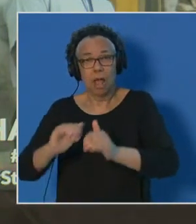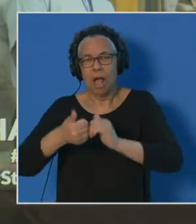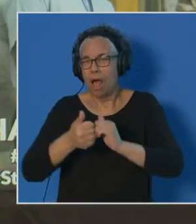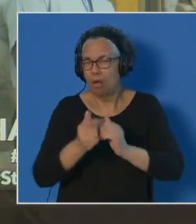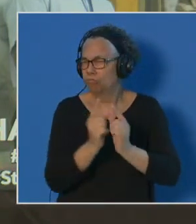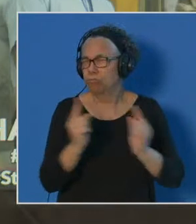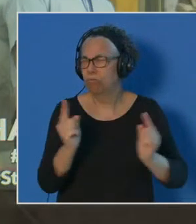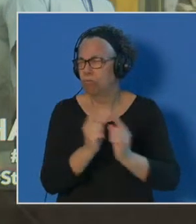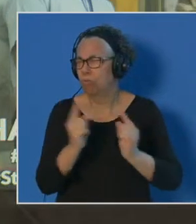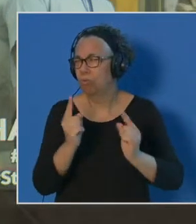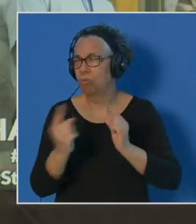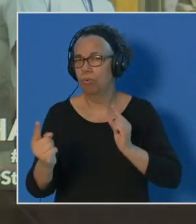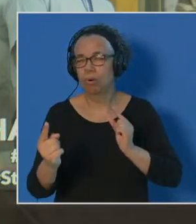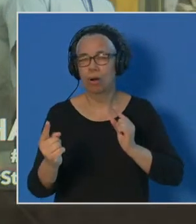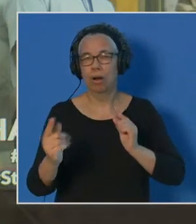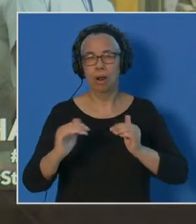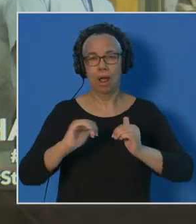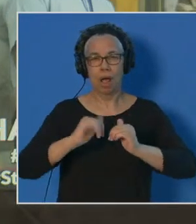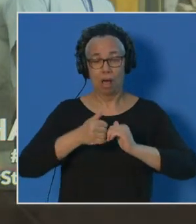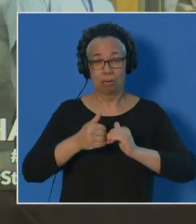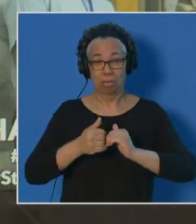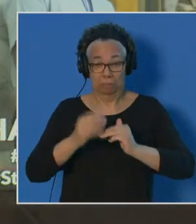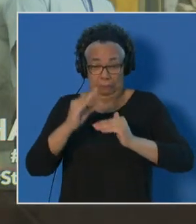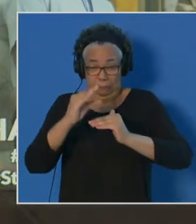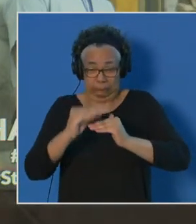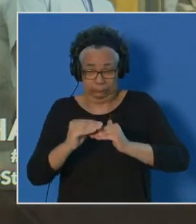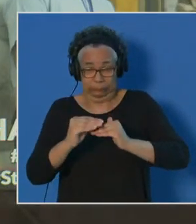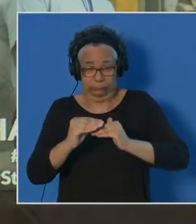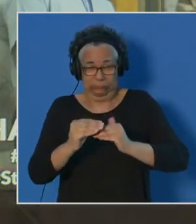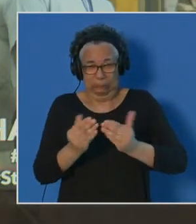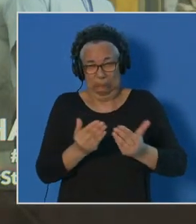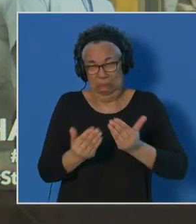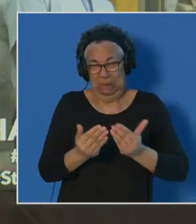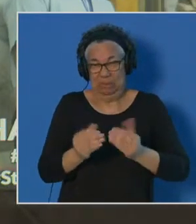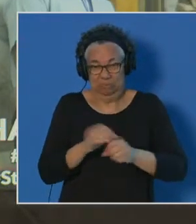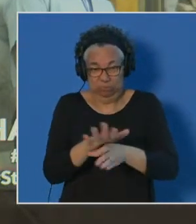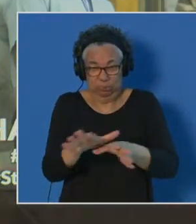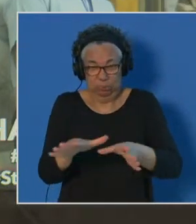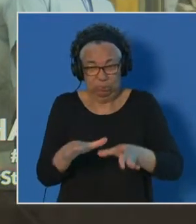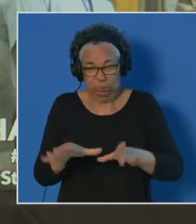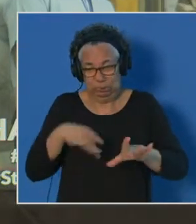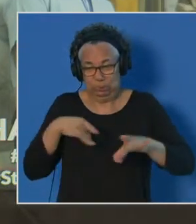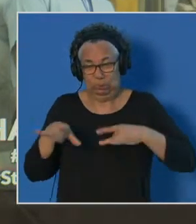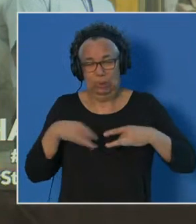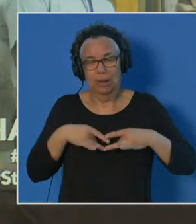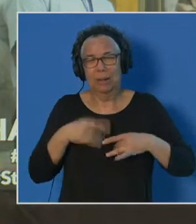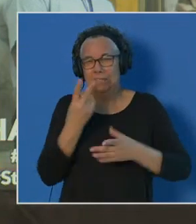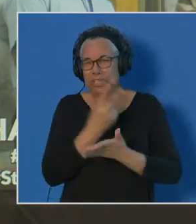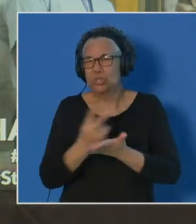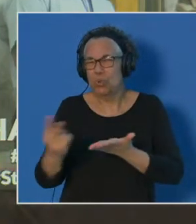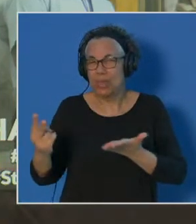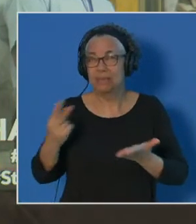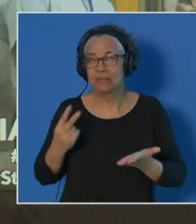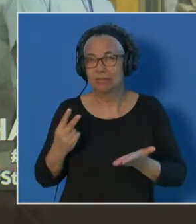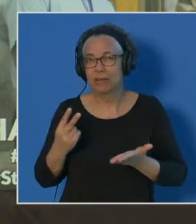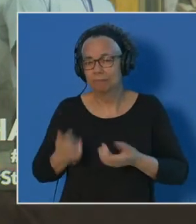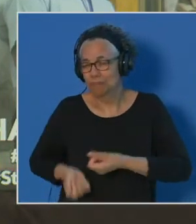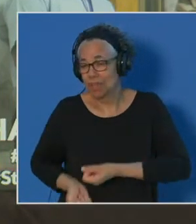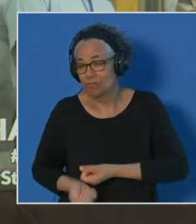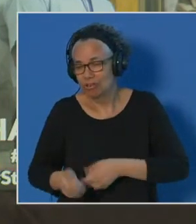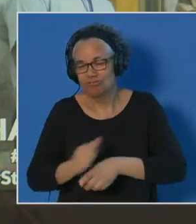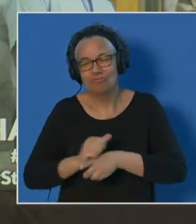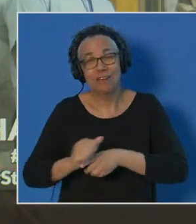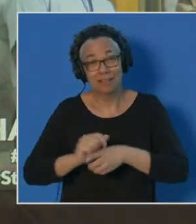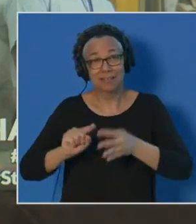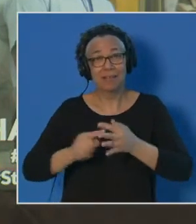social distancing, how they're going to minimize the possibility and risk of transmission. That was 2 weeks ago, and cricket training had already commenced. So